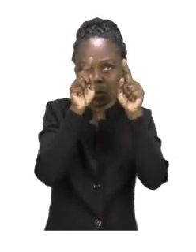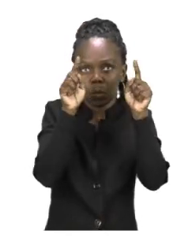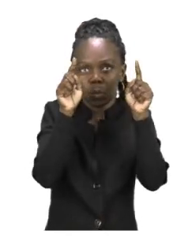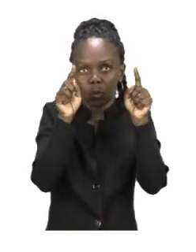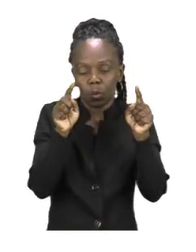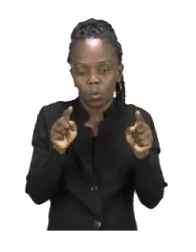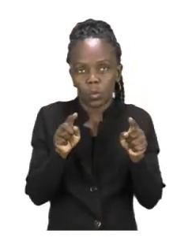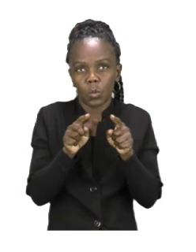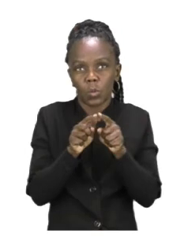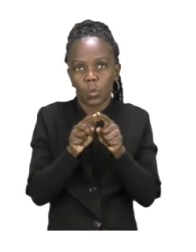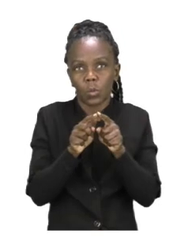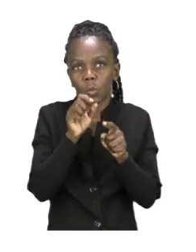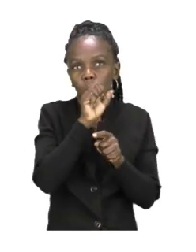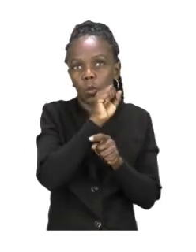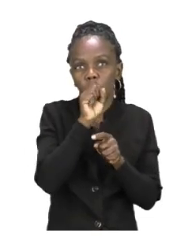Square.